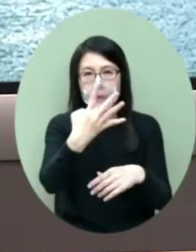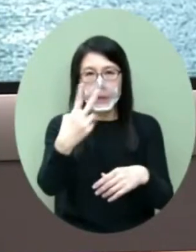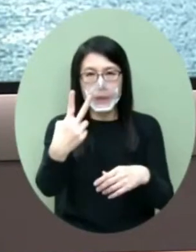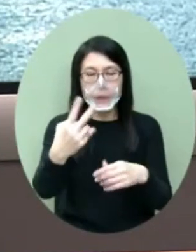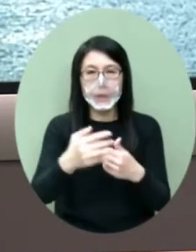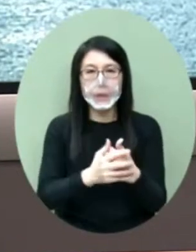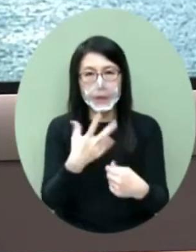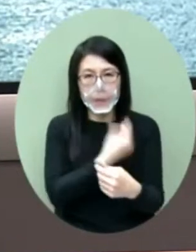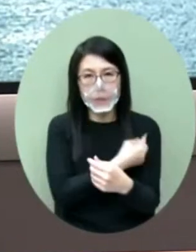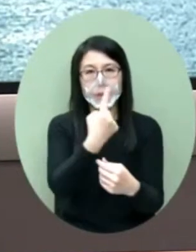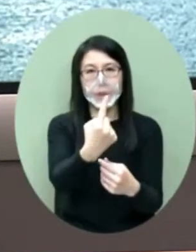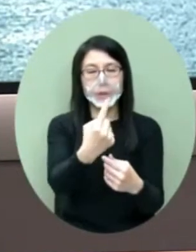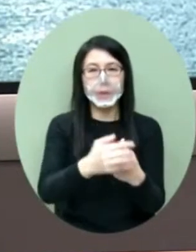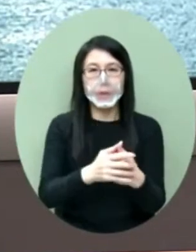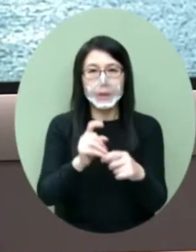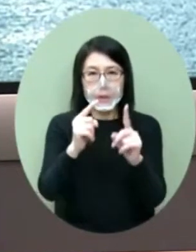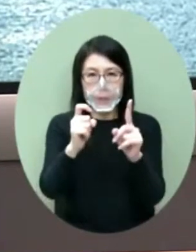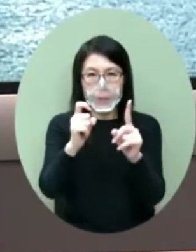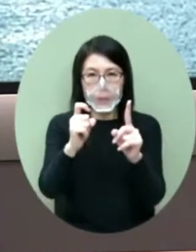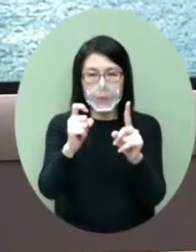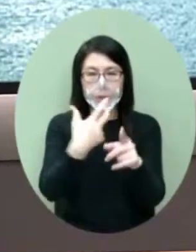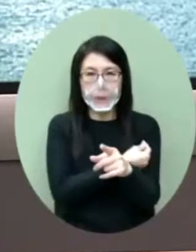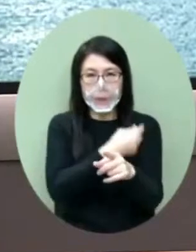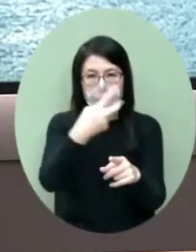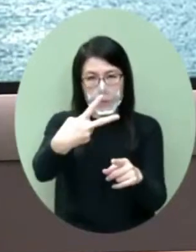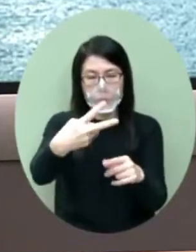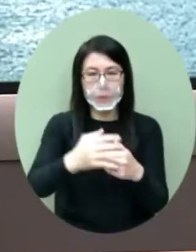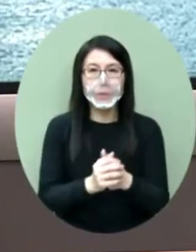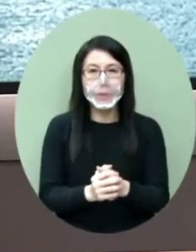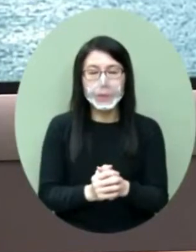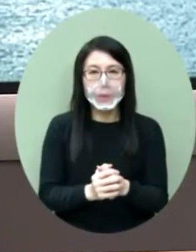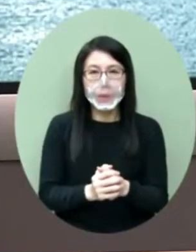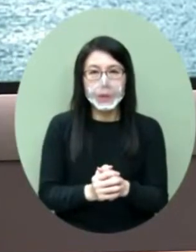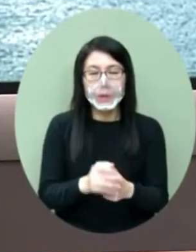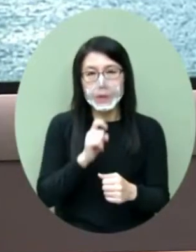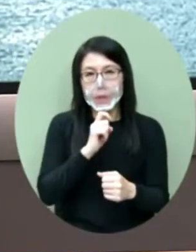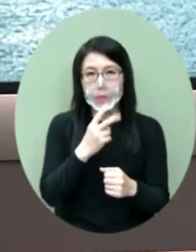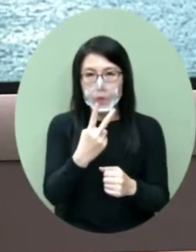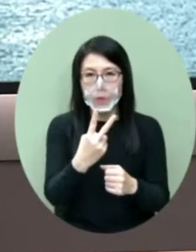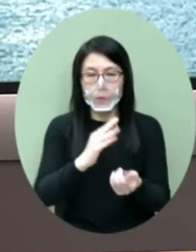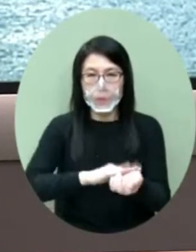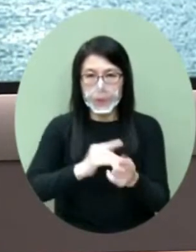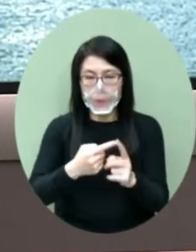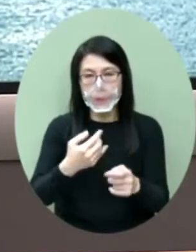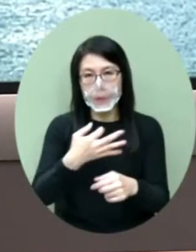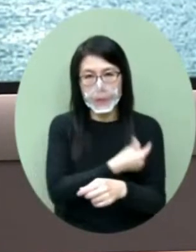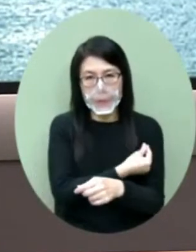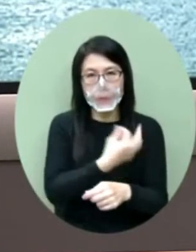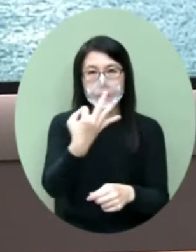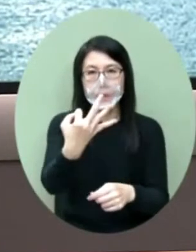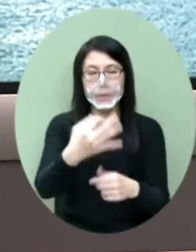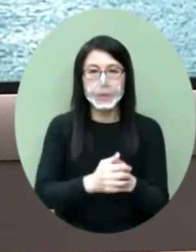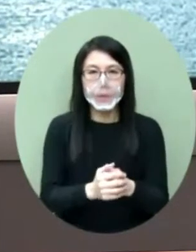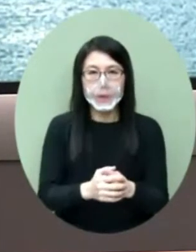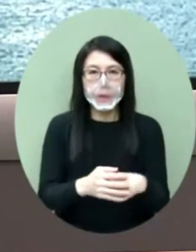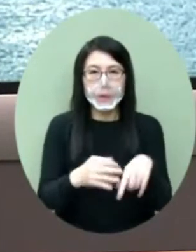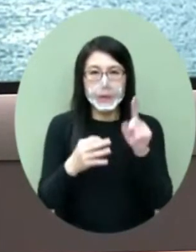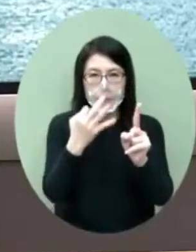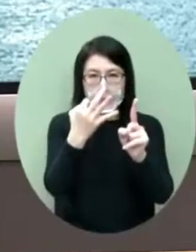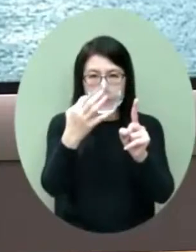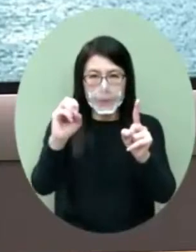care homes. 80 of them have not received any doses. 42 of them have received one dose.